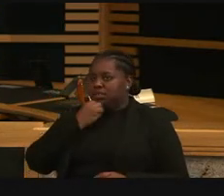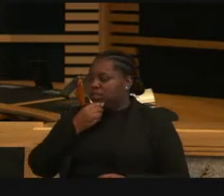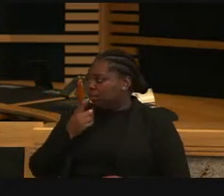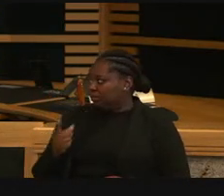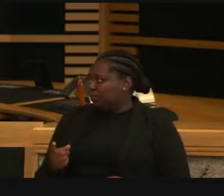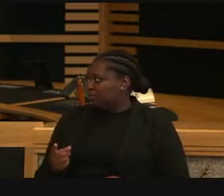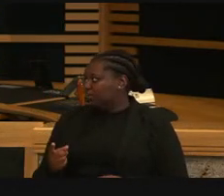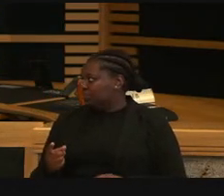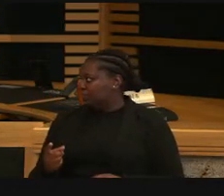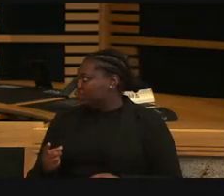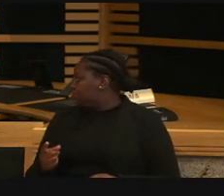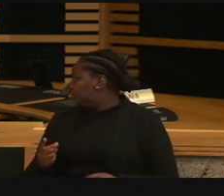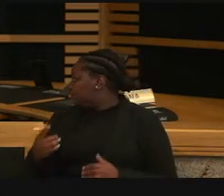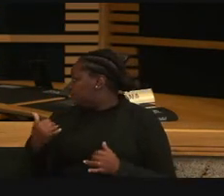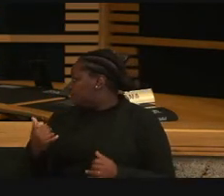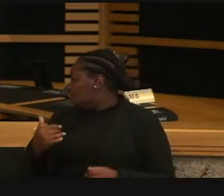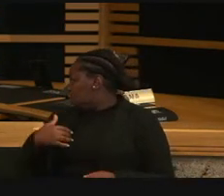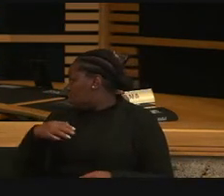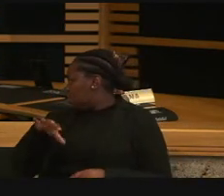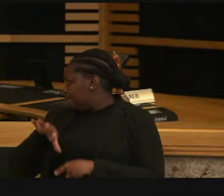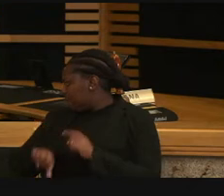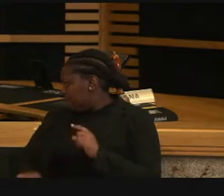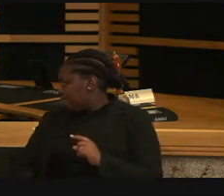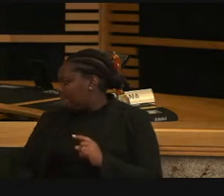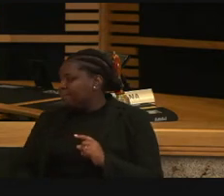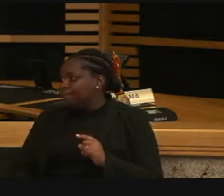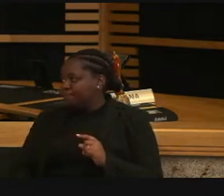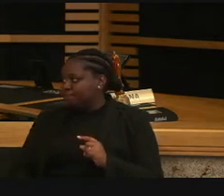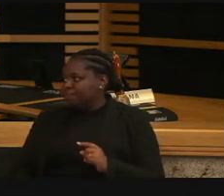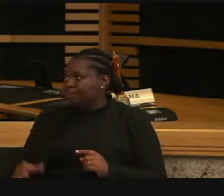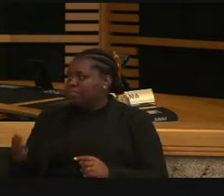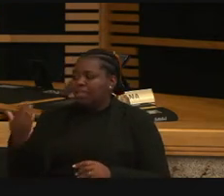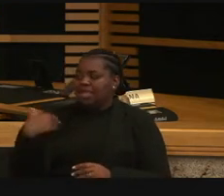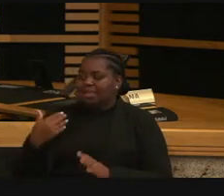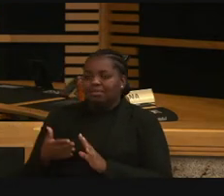safumanisa uba yagqibela u-operator before